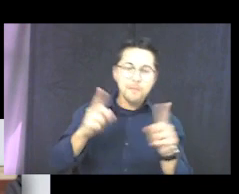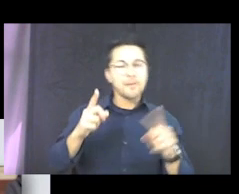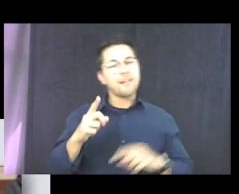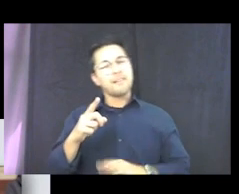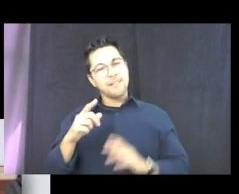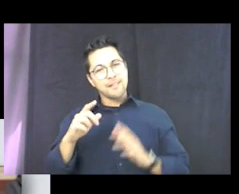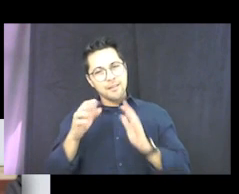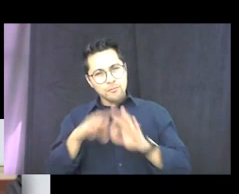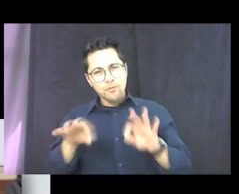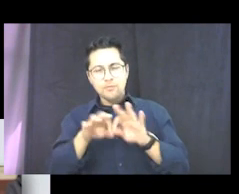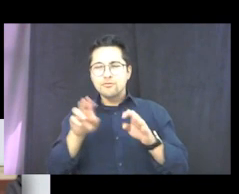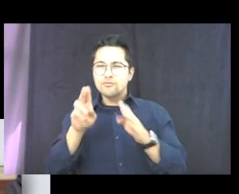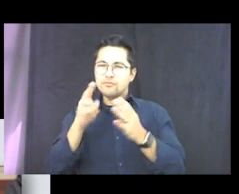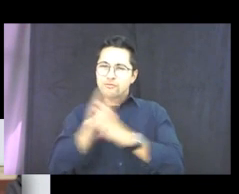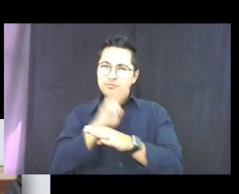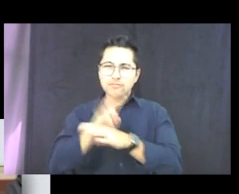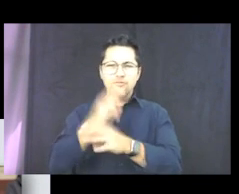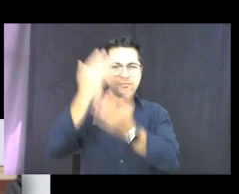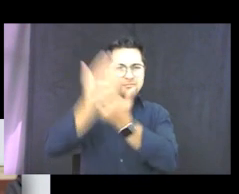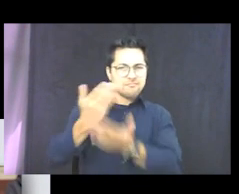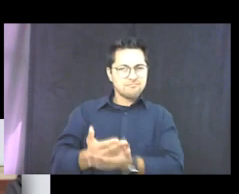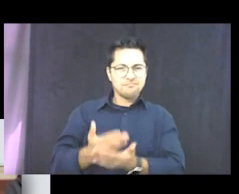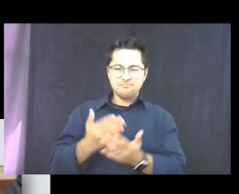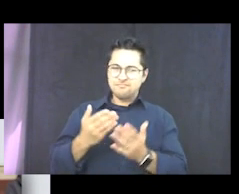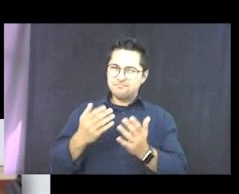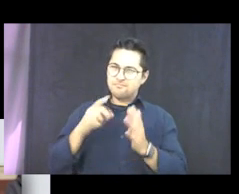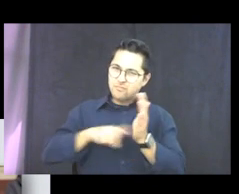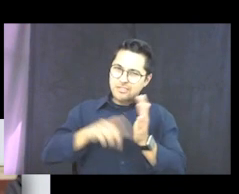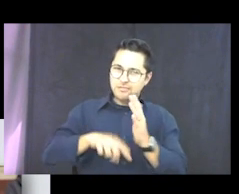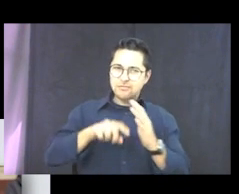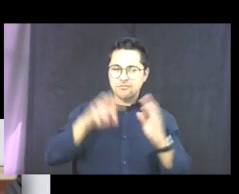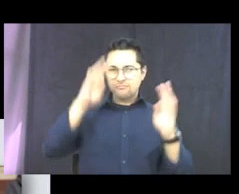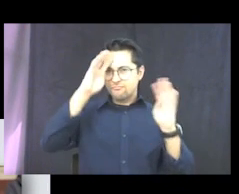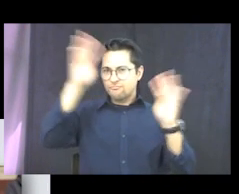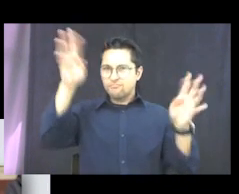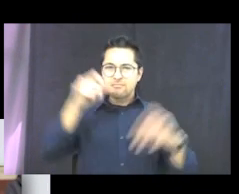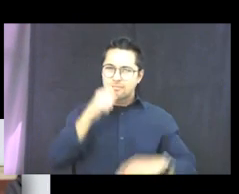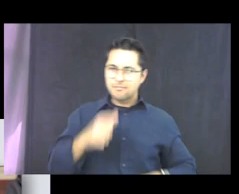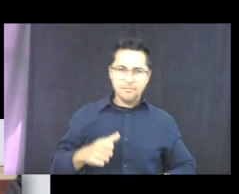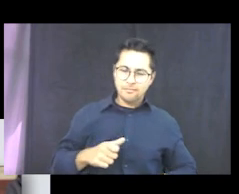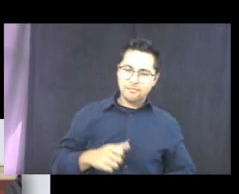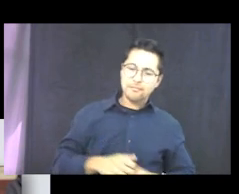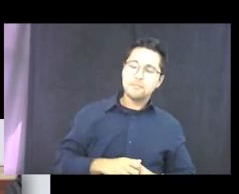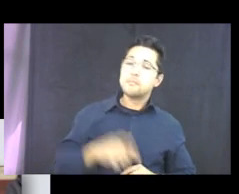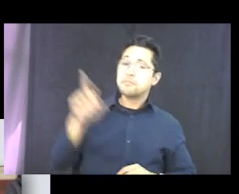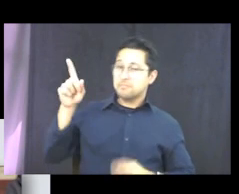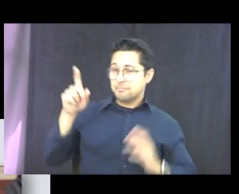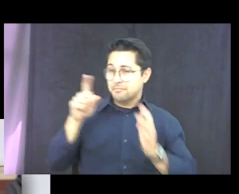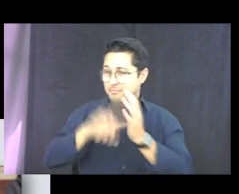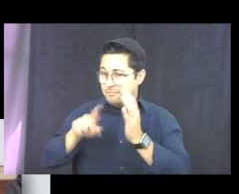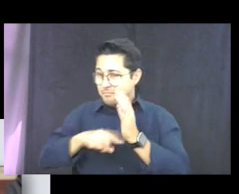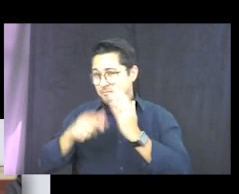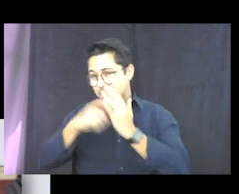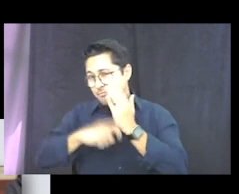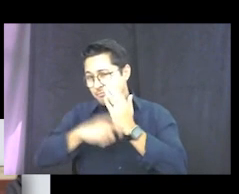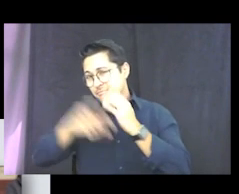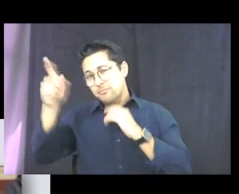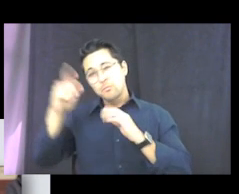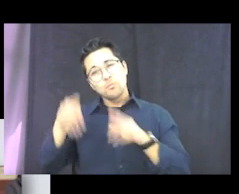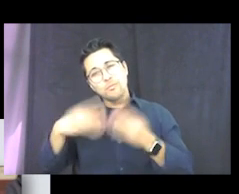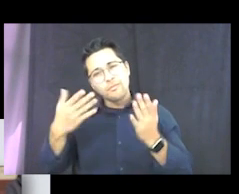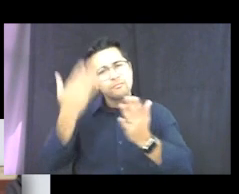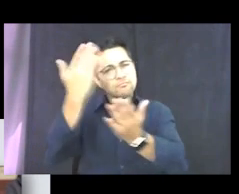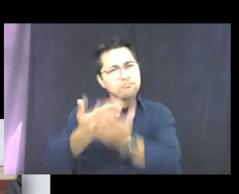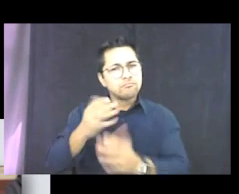use evidence-based research strategies and not just nilly-willy kind of things. This research article provides evidence